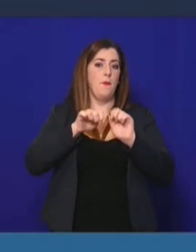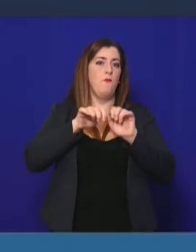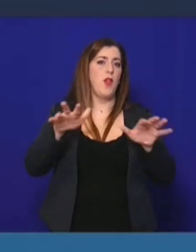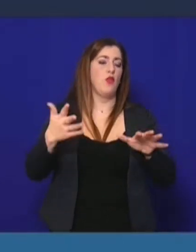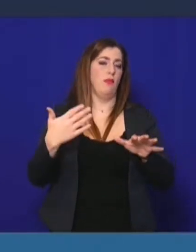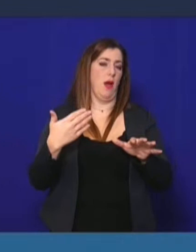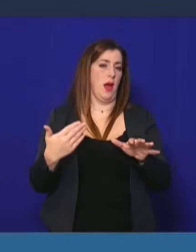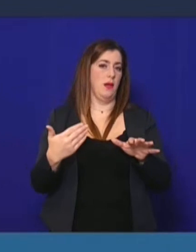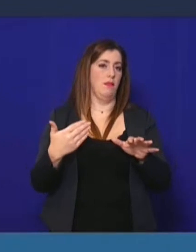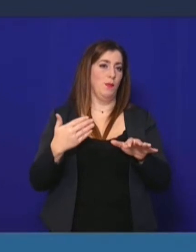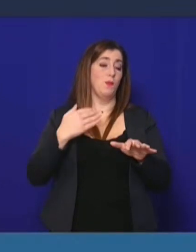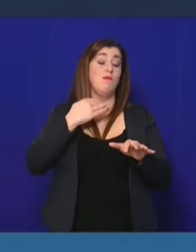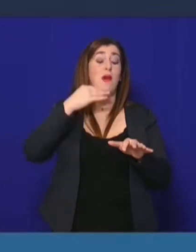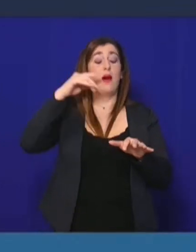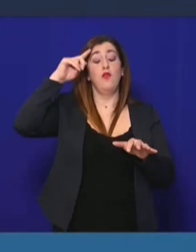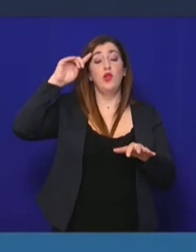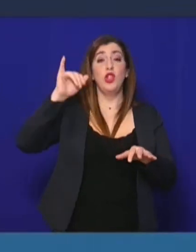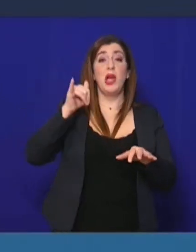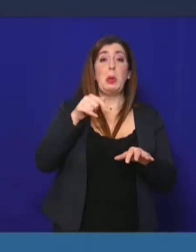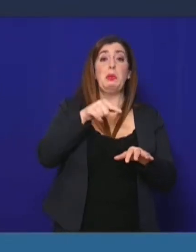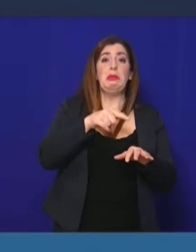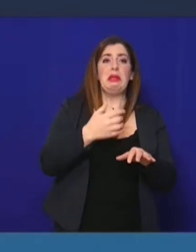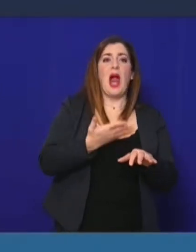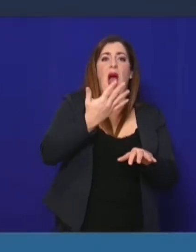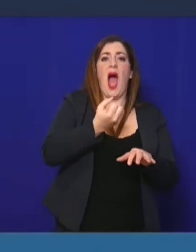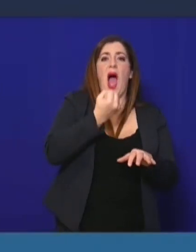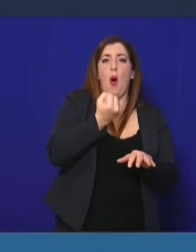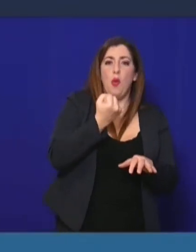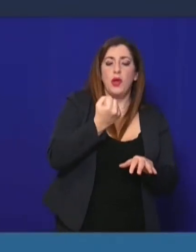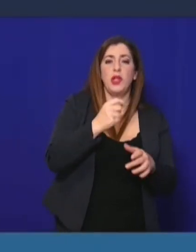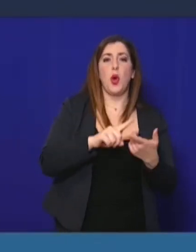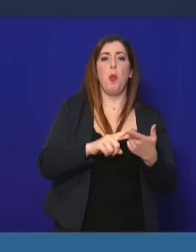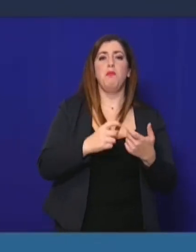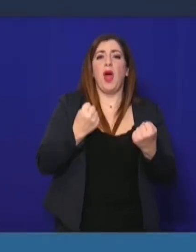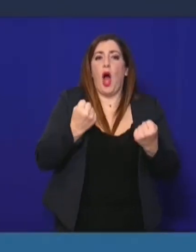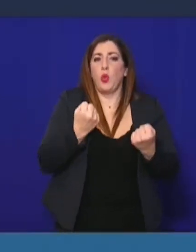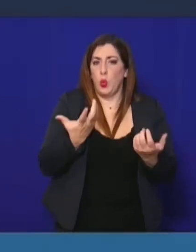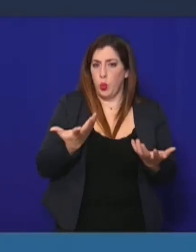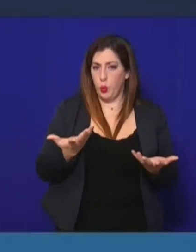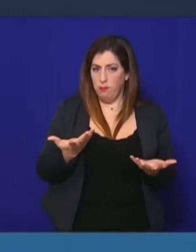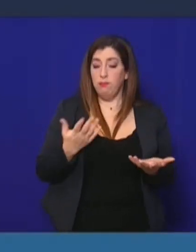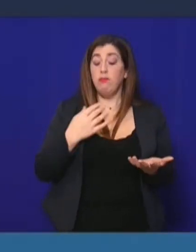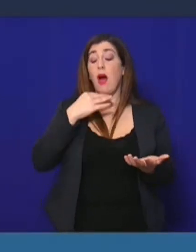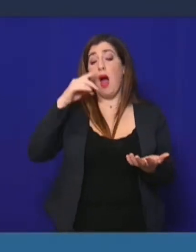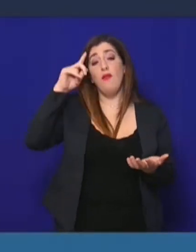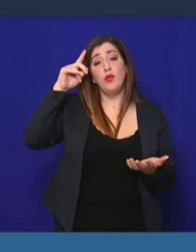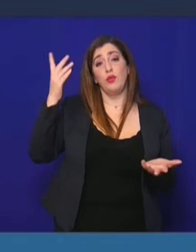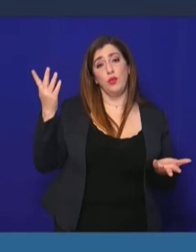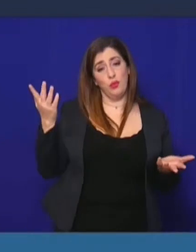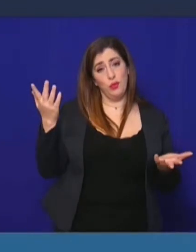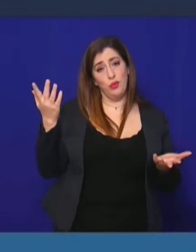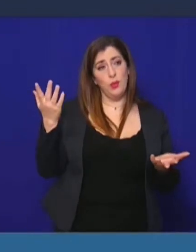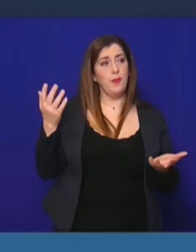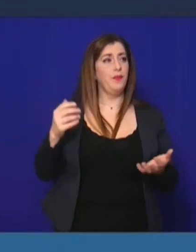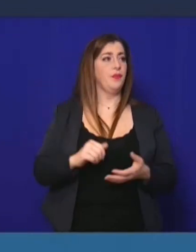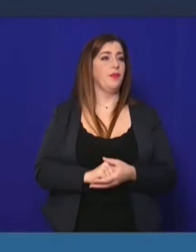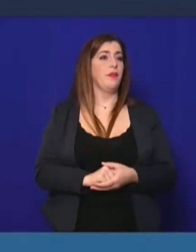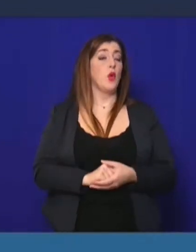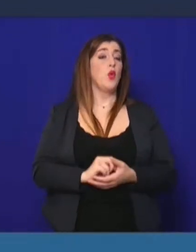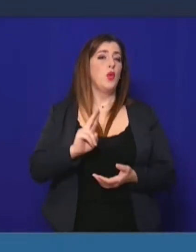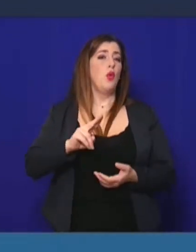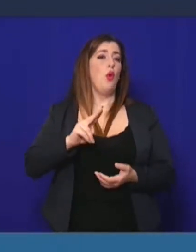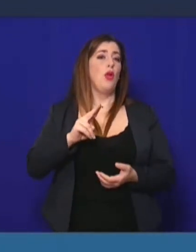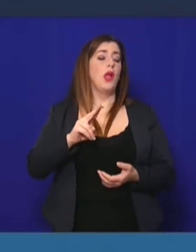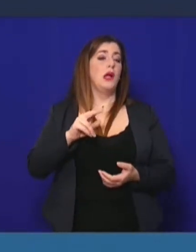kemm jista' jkun iktar qawwi, ġifieri kemm ikun sever iktar dan il-virus. U anqas issa ma sabu l-ebda impatt fuq dak il-vaccines li